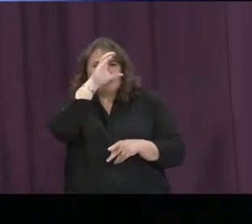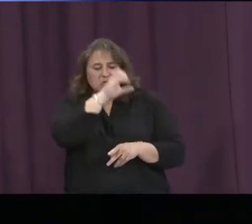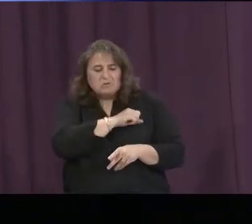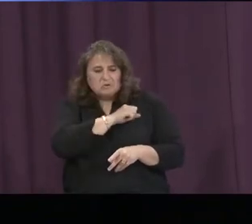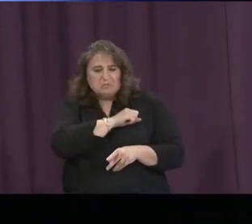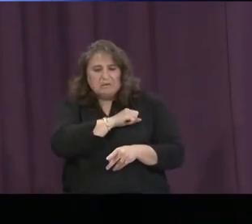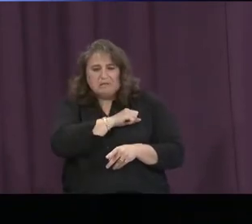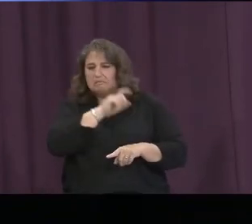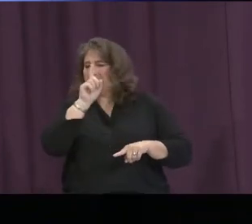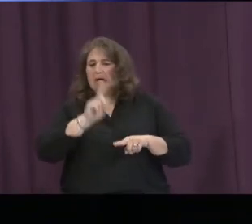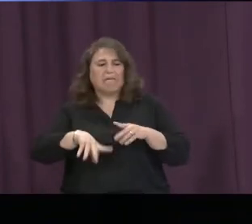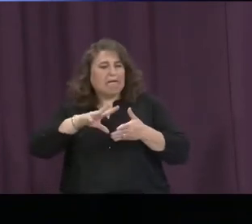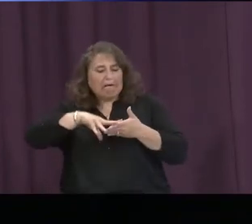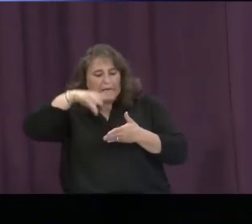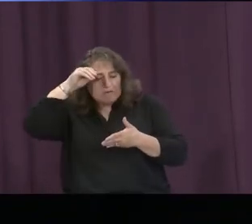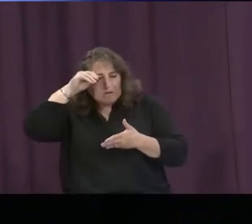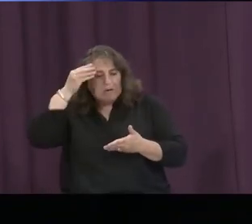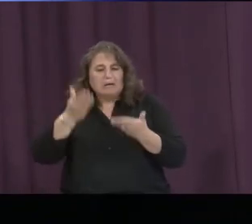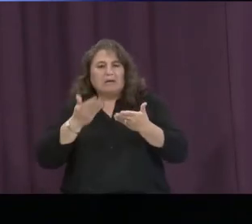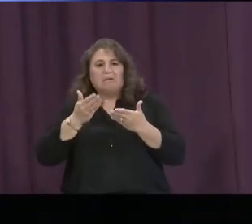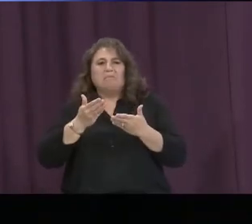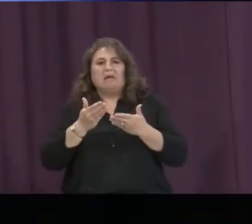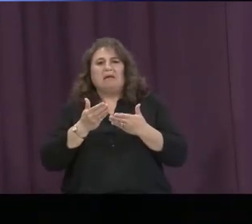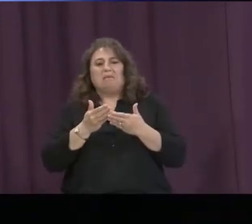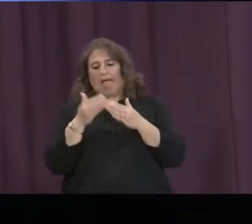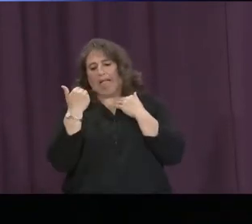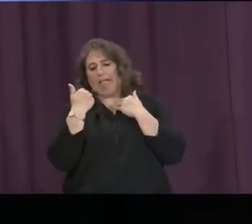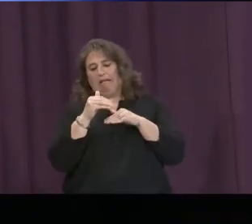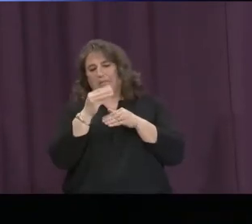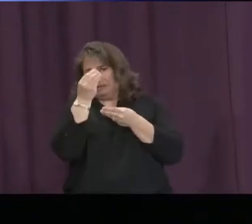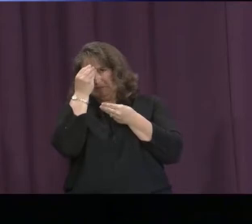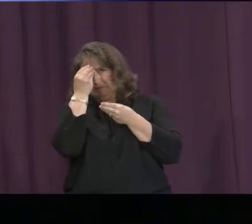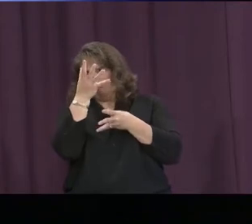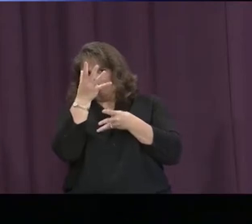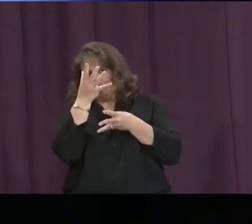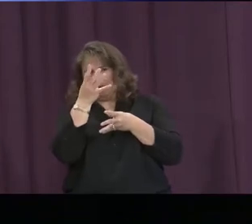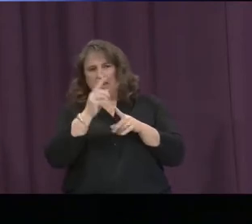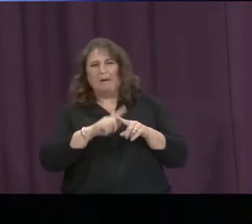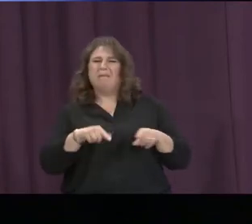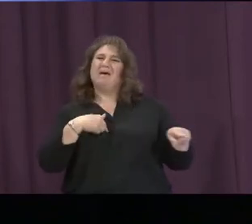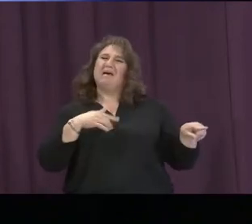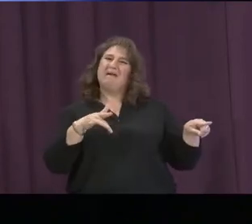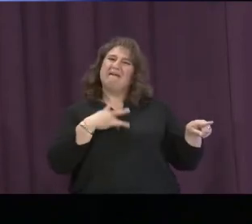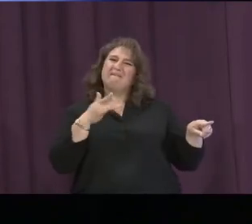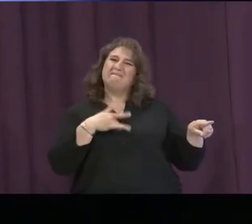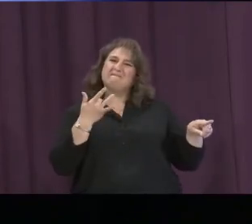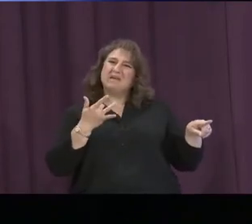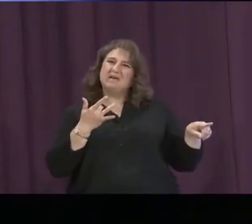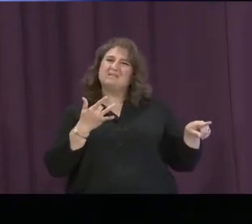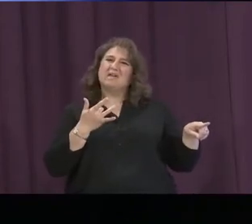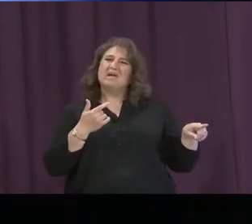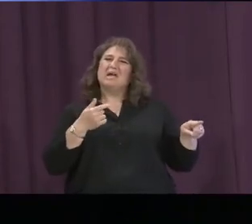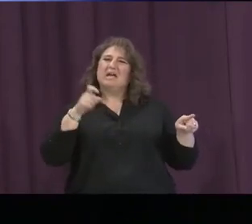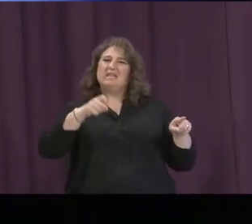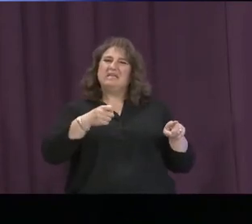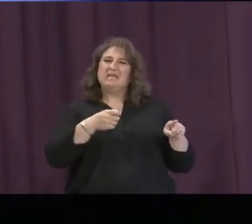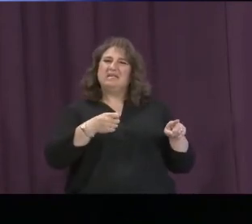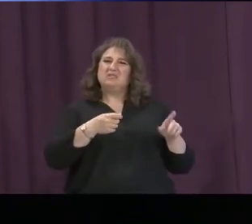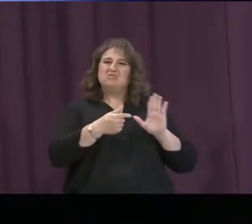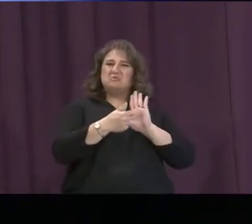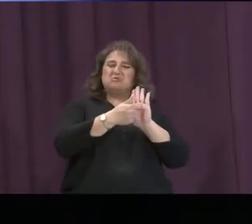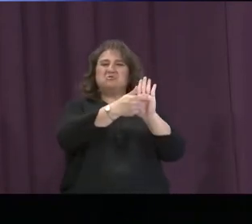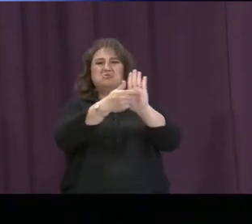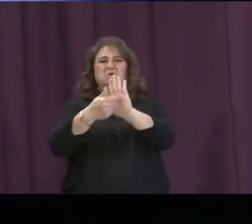a lack of knowledge. And it was just my perception, but sometimes I could feel that and I had to prove myself. And I